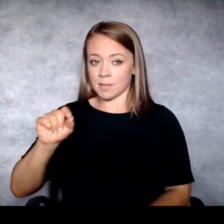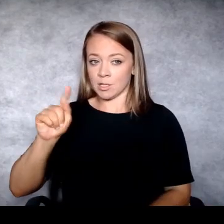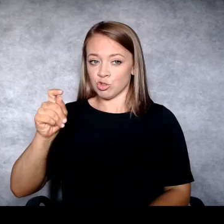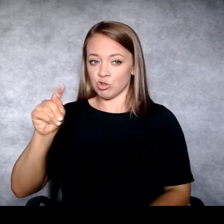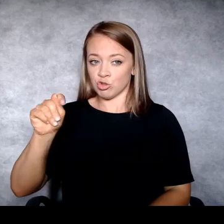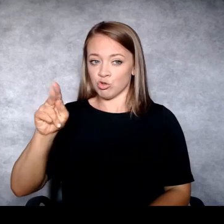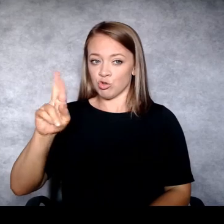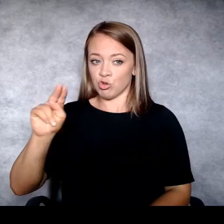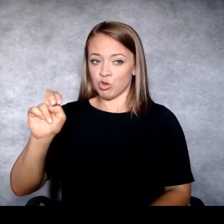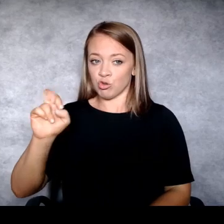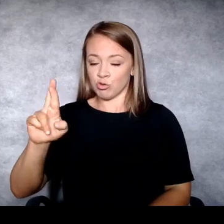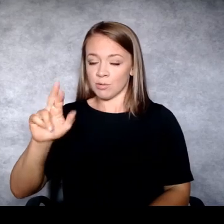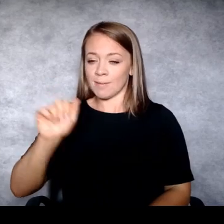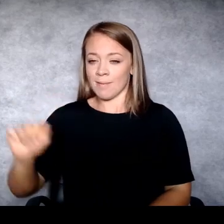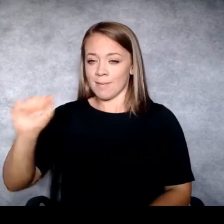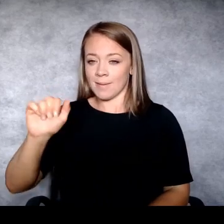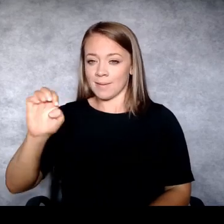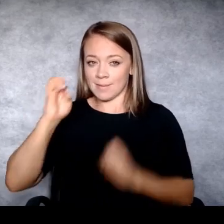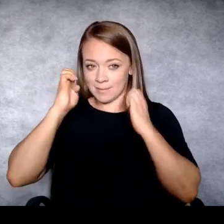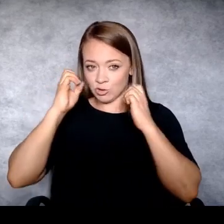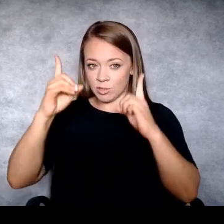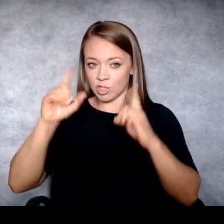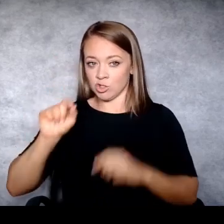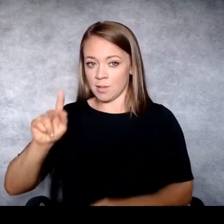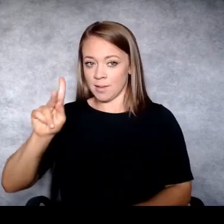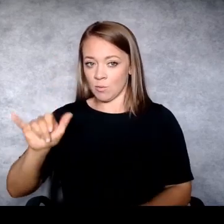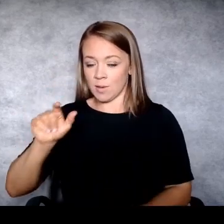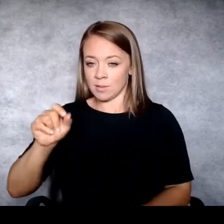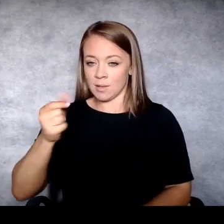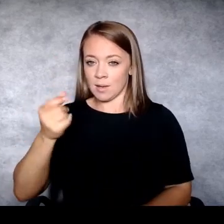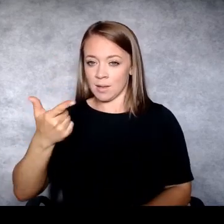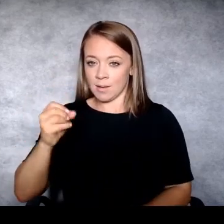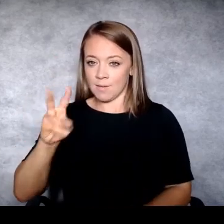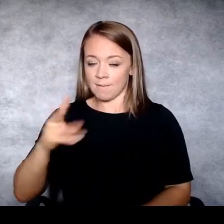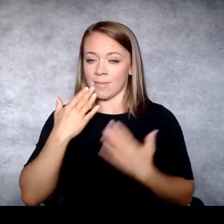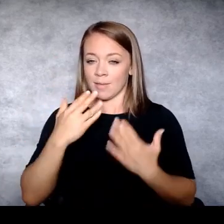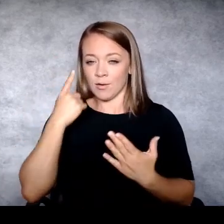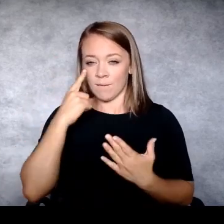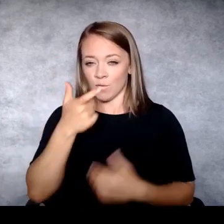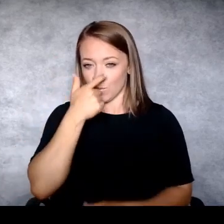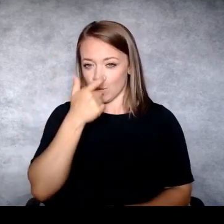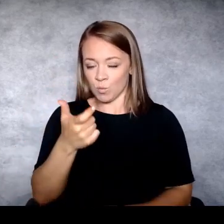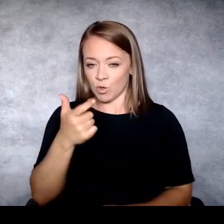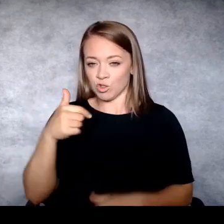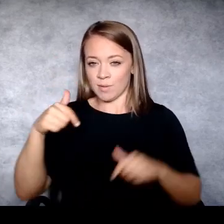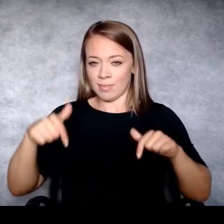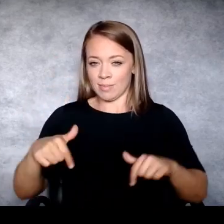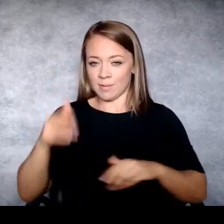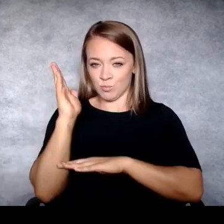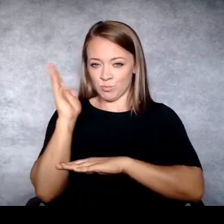rebecca.turner@education.ky.gov. Thank you for watching this presentation on pre-correction.